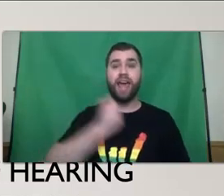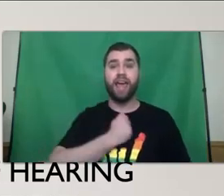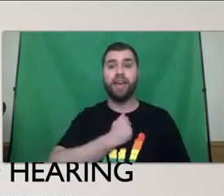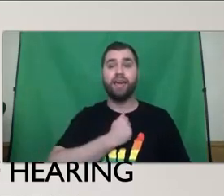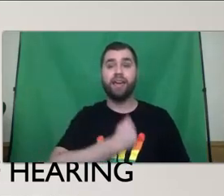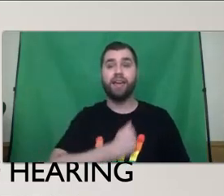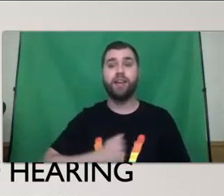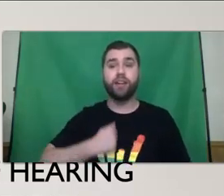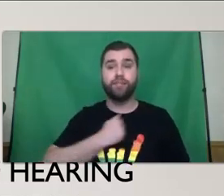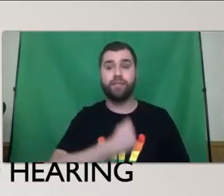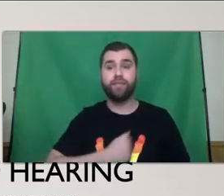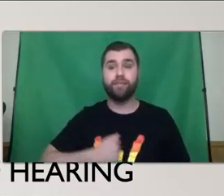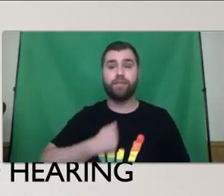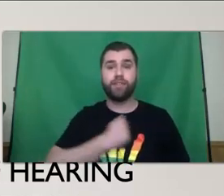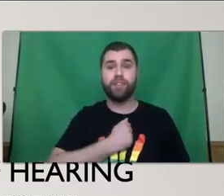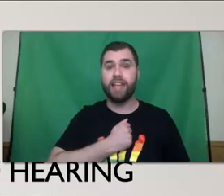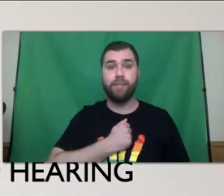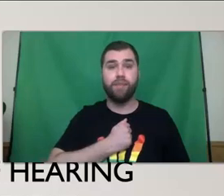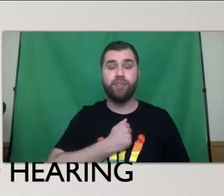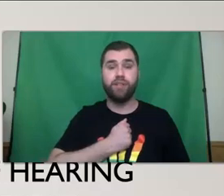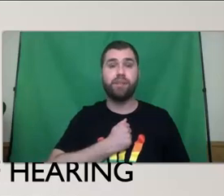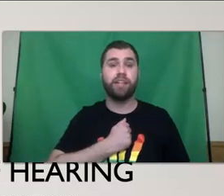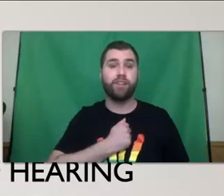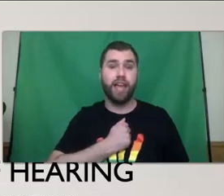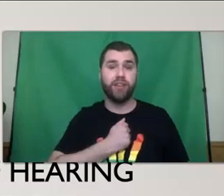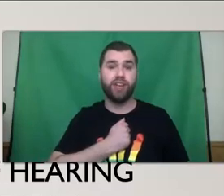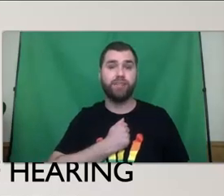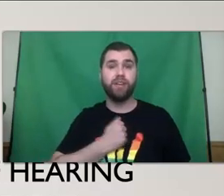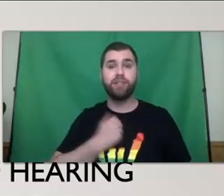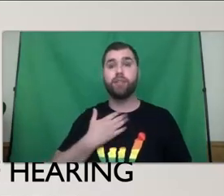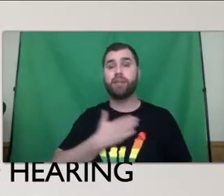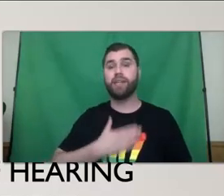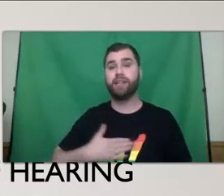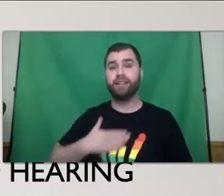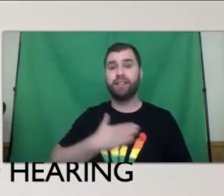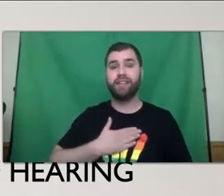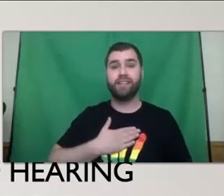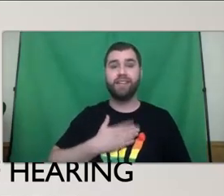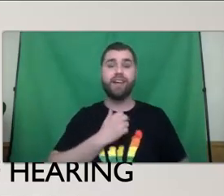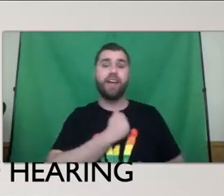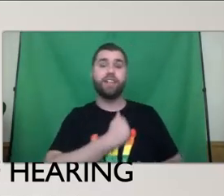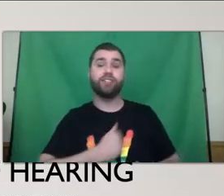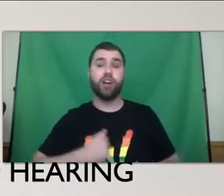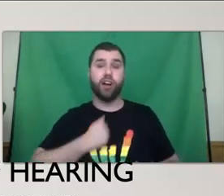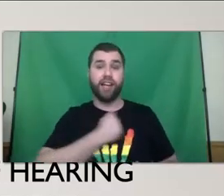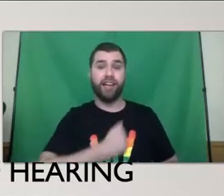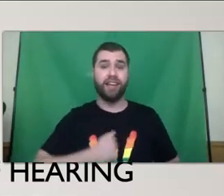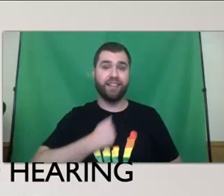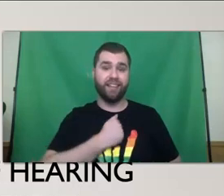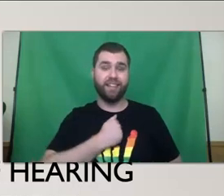an A. And you're going to do the same motion, but different hand shape. So please. And then